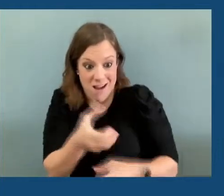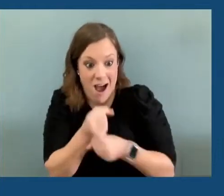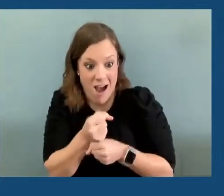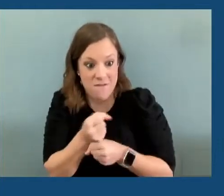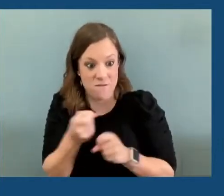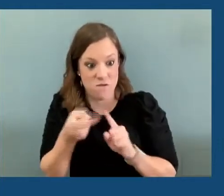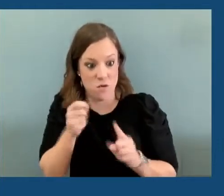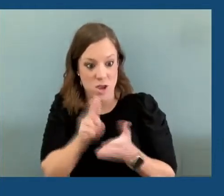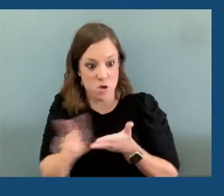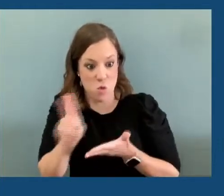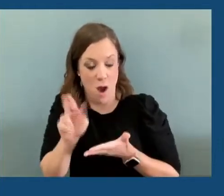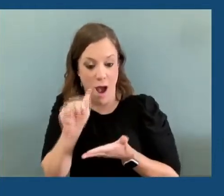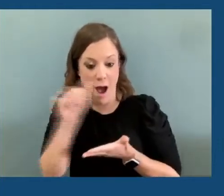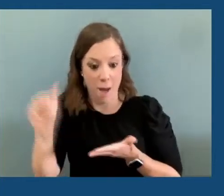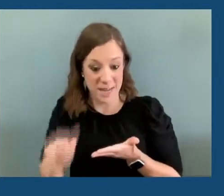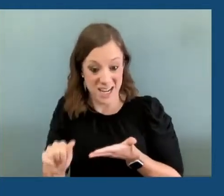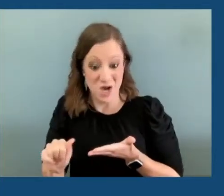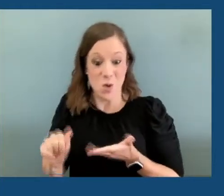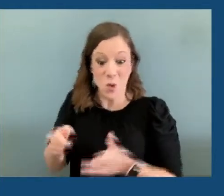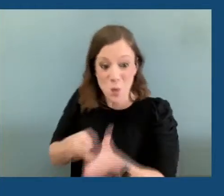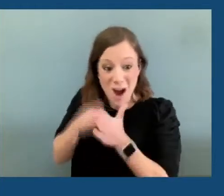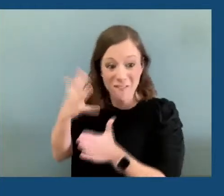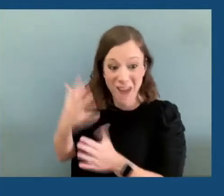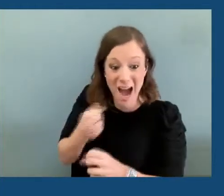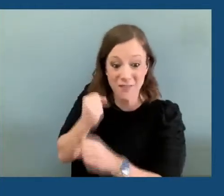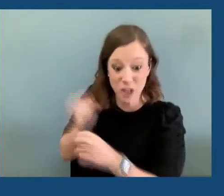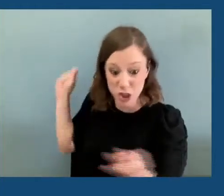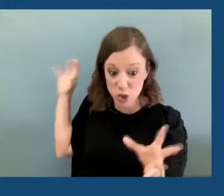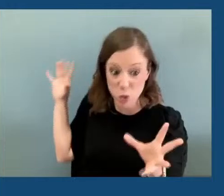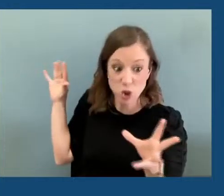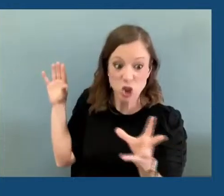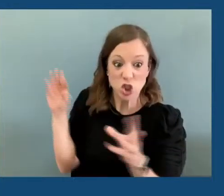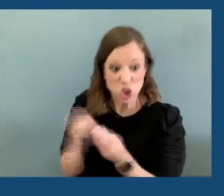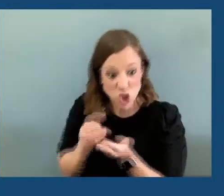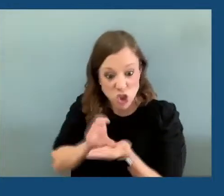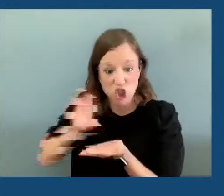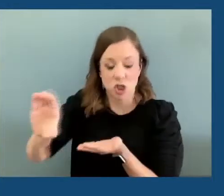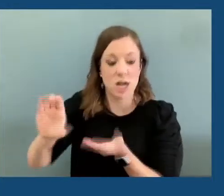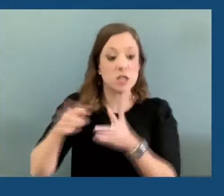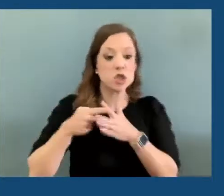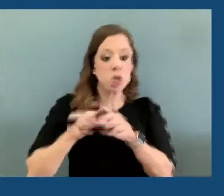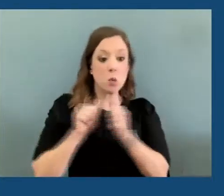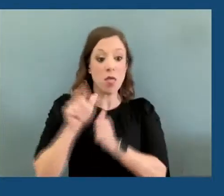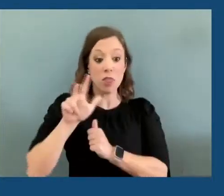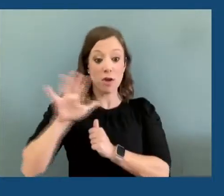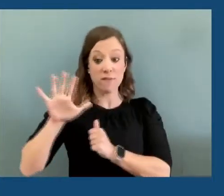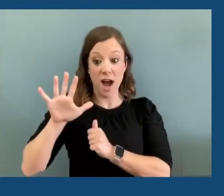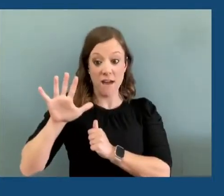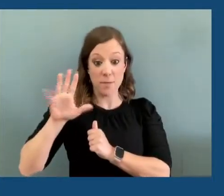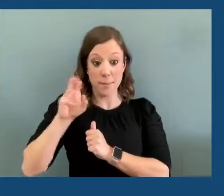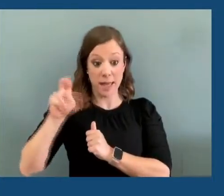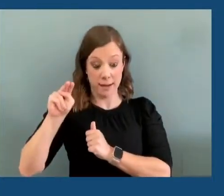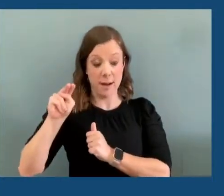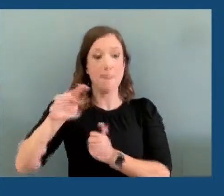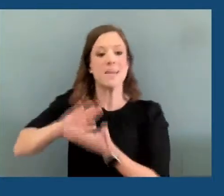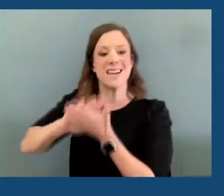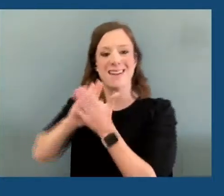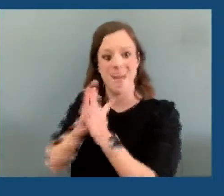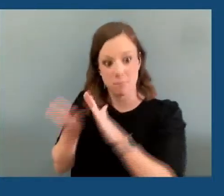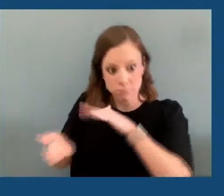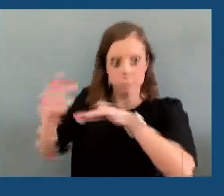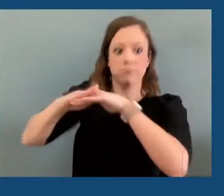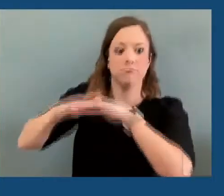And it started with about $35 million, became $75 million. And initially it was for engineering, and then quickly it